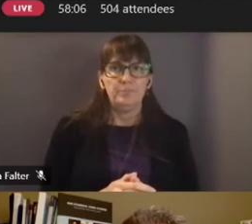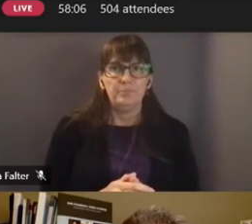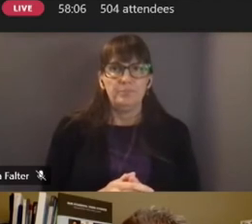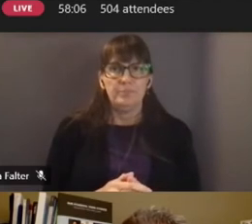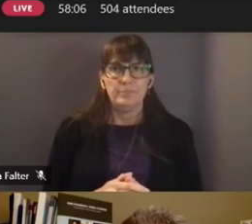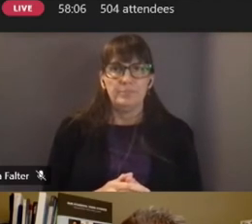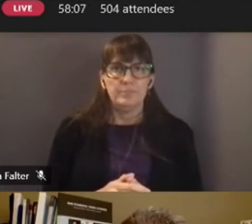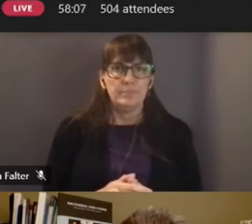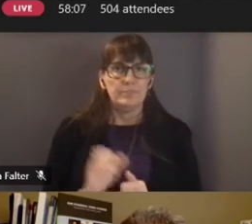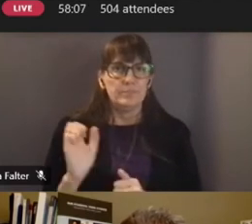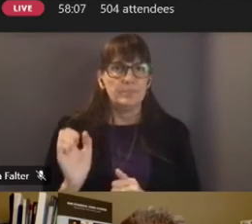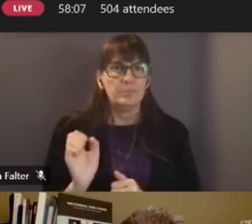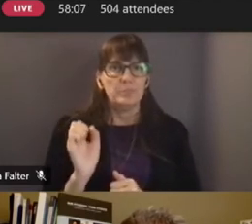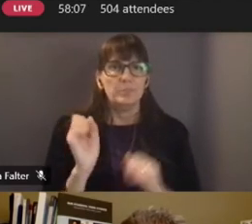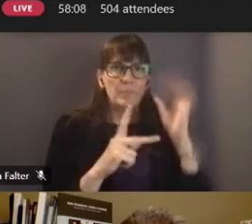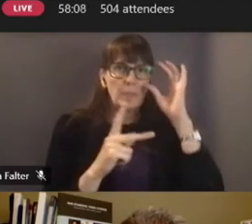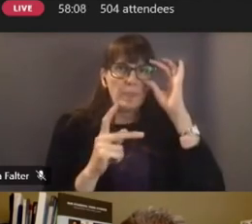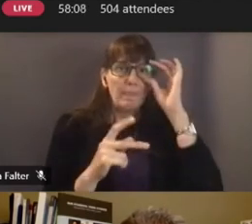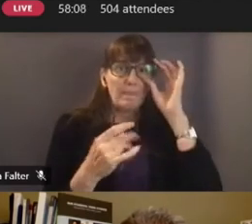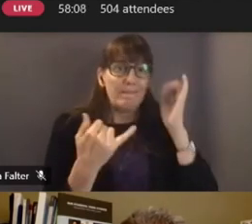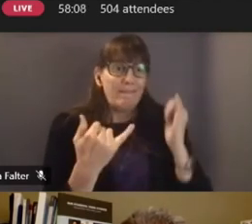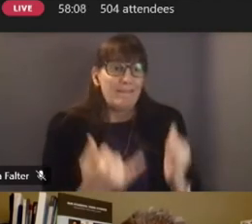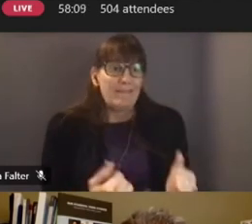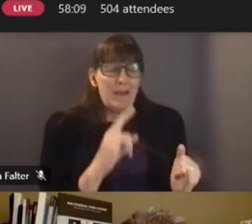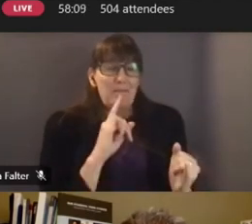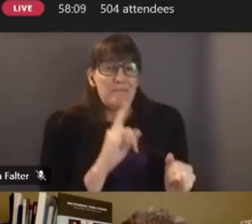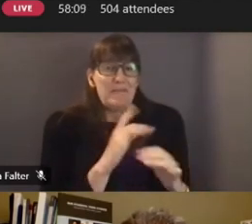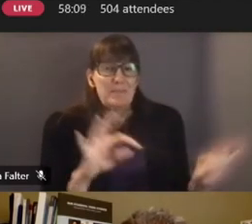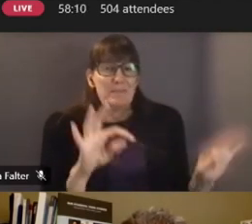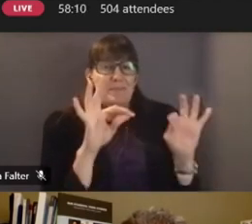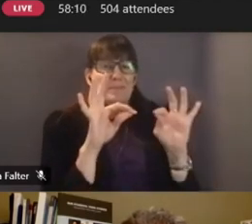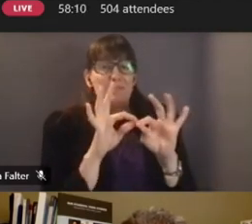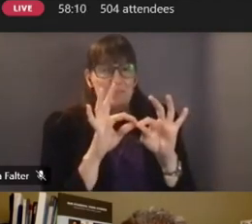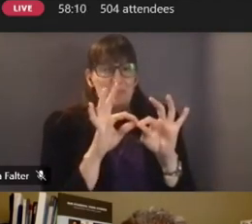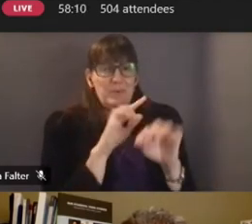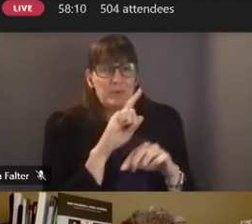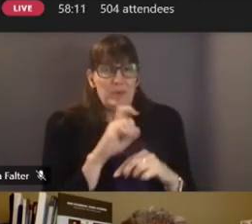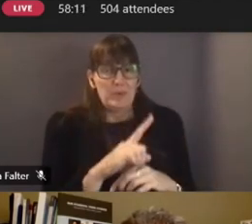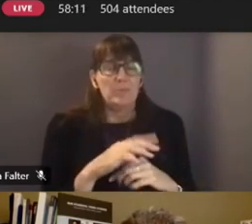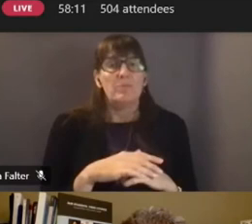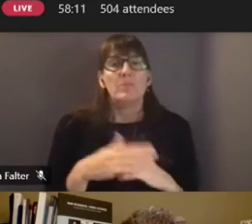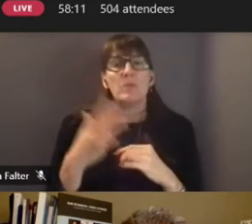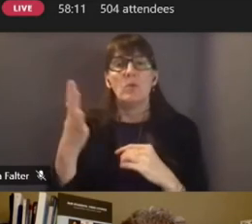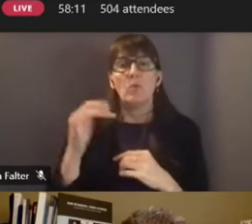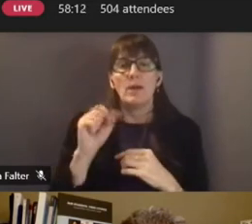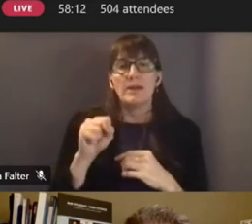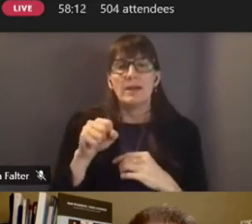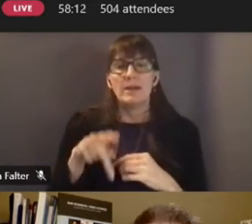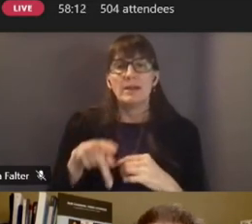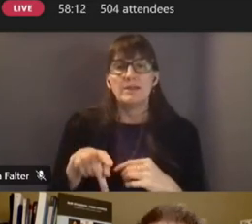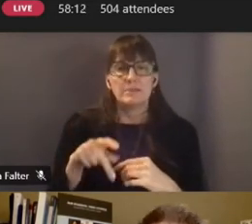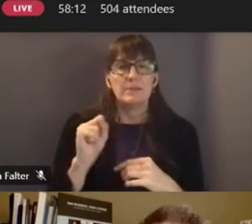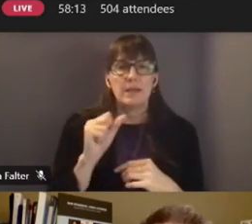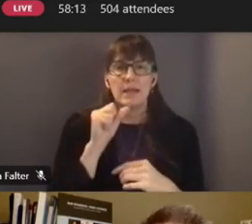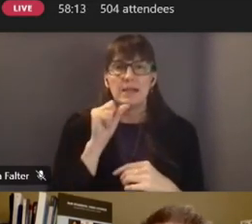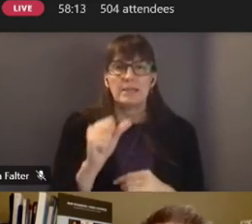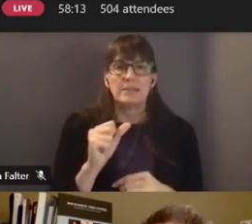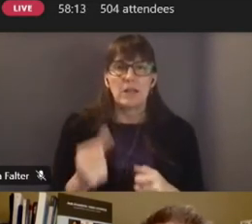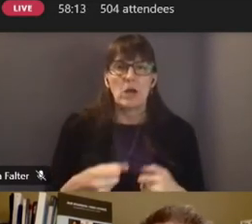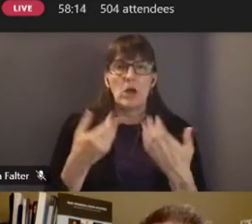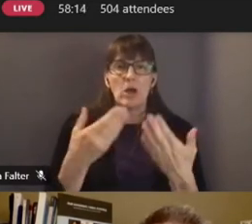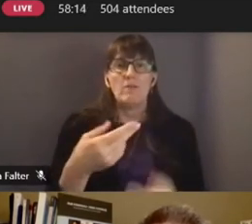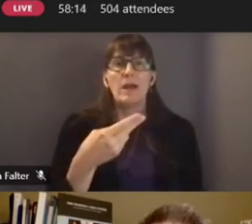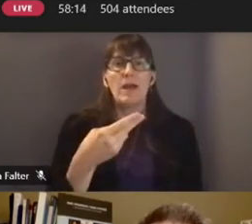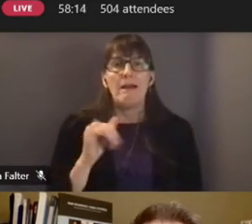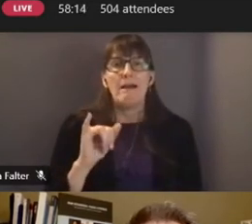Okay, here's a burning question. Why is SPS not offering a hybrid option?